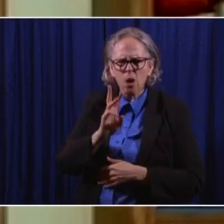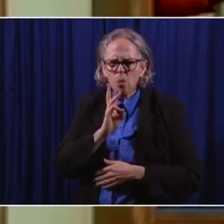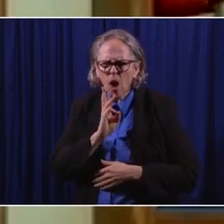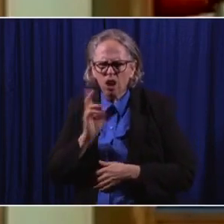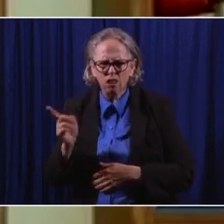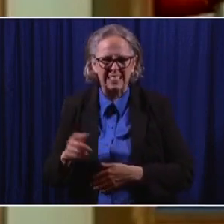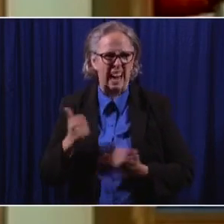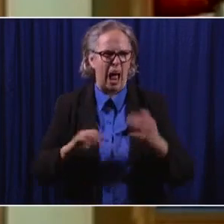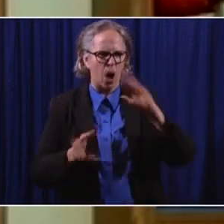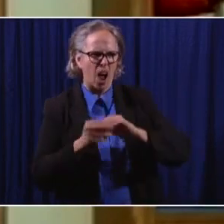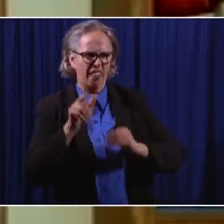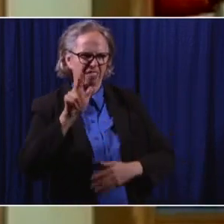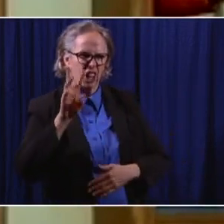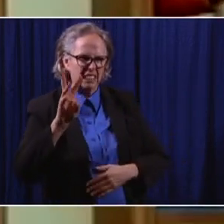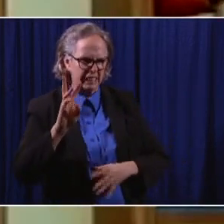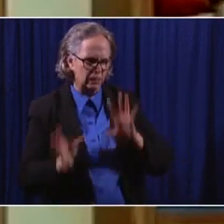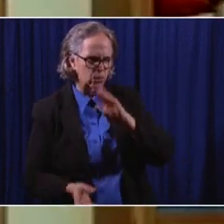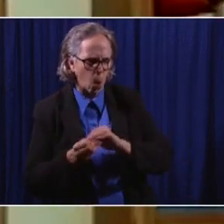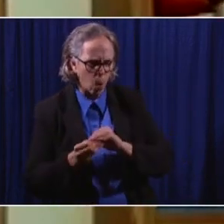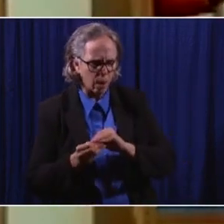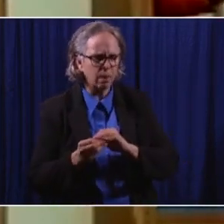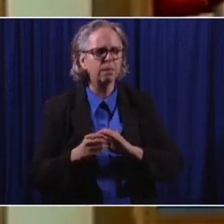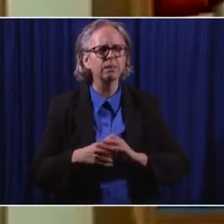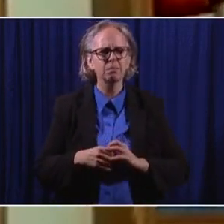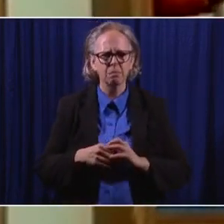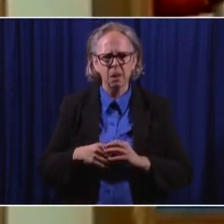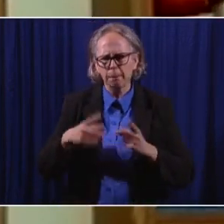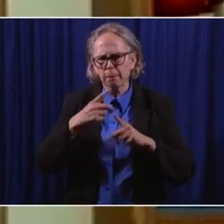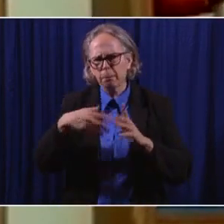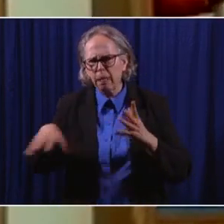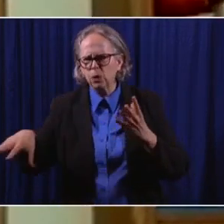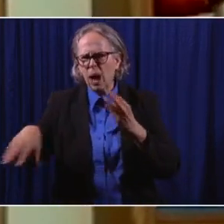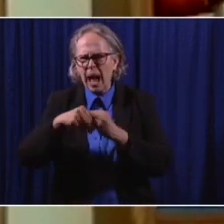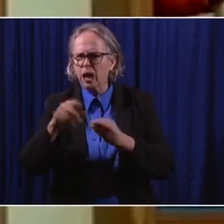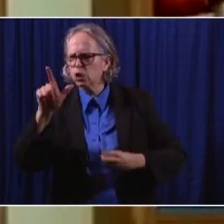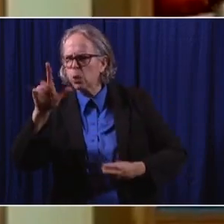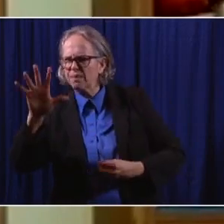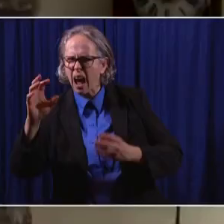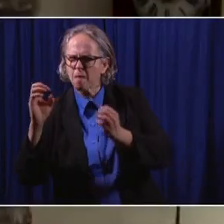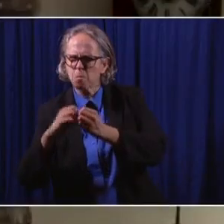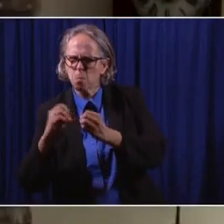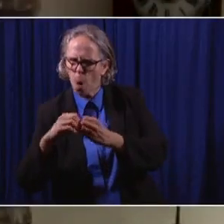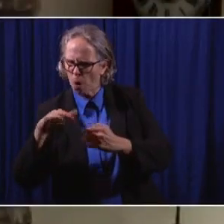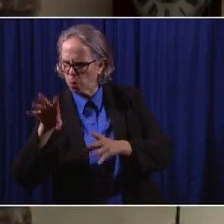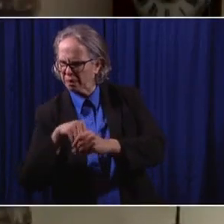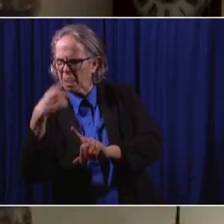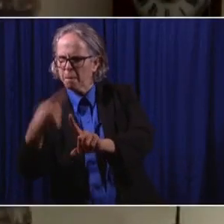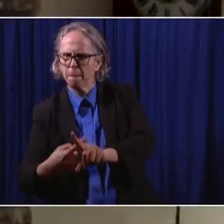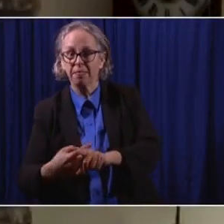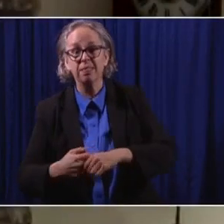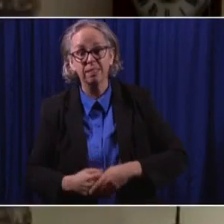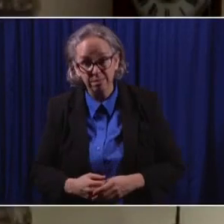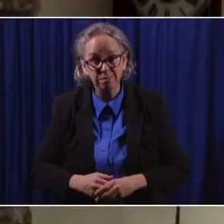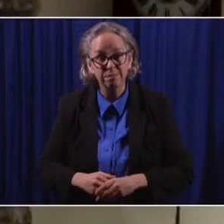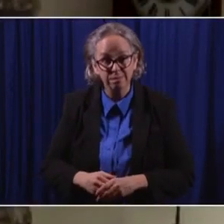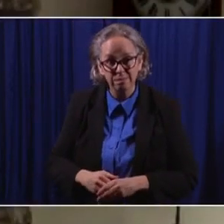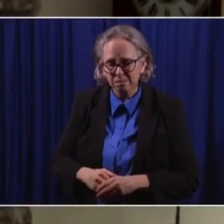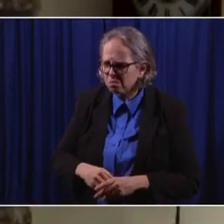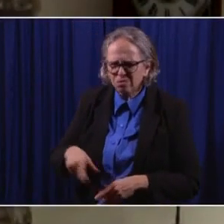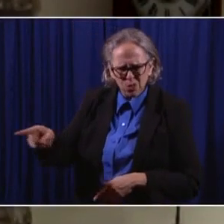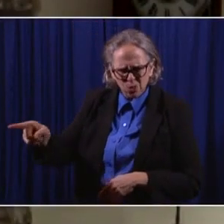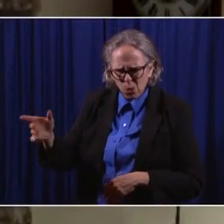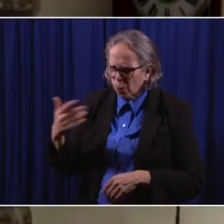increasing an additional 25 cities within the next month. You and I talked earlier today, and you told me that this